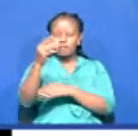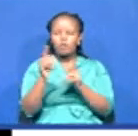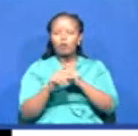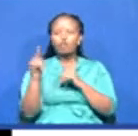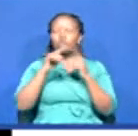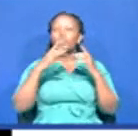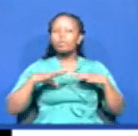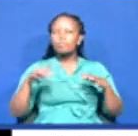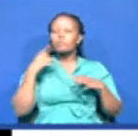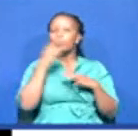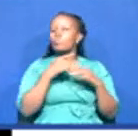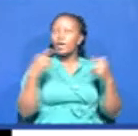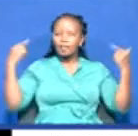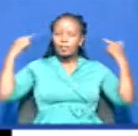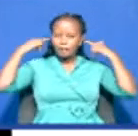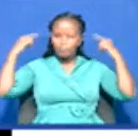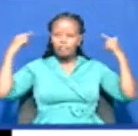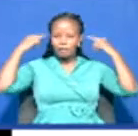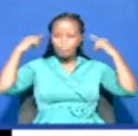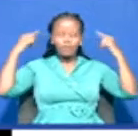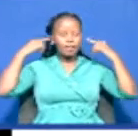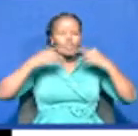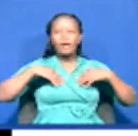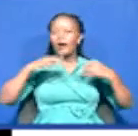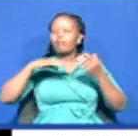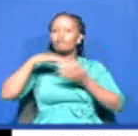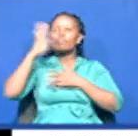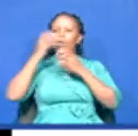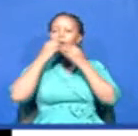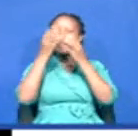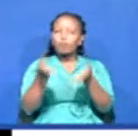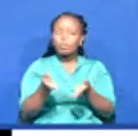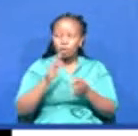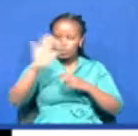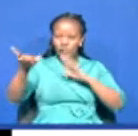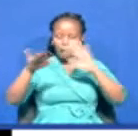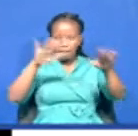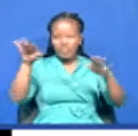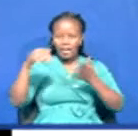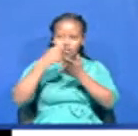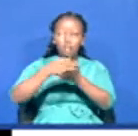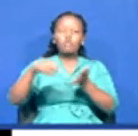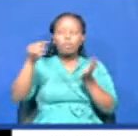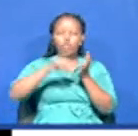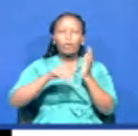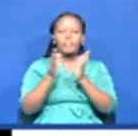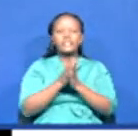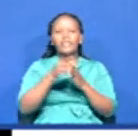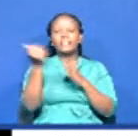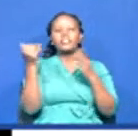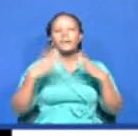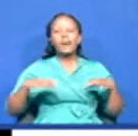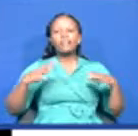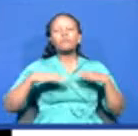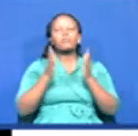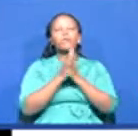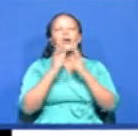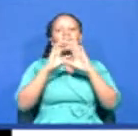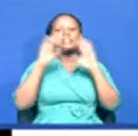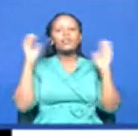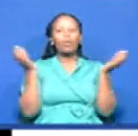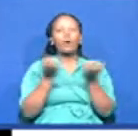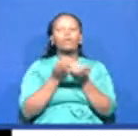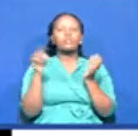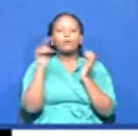may gain or carry more information from here that is going to help us and help other people all over the world. We ask all this